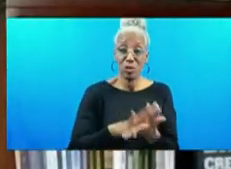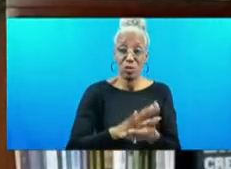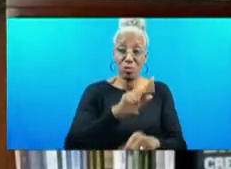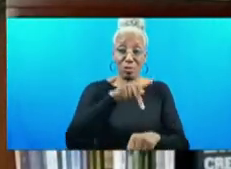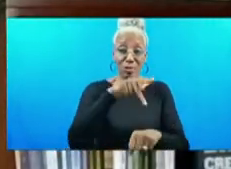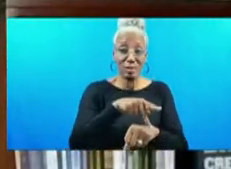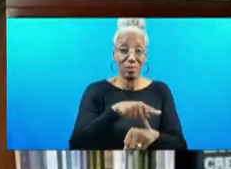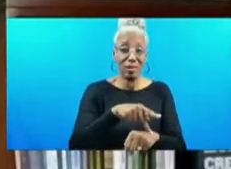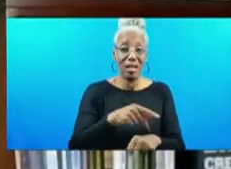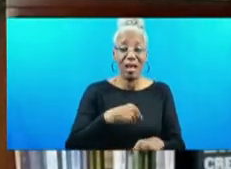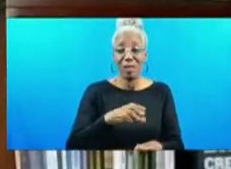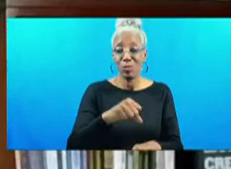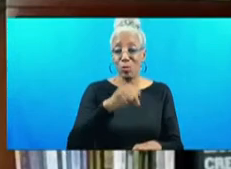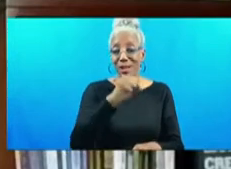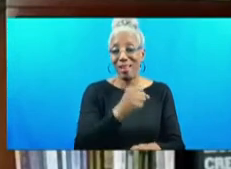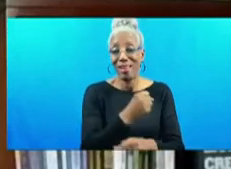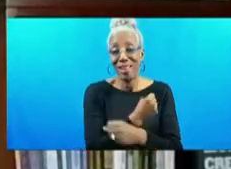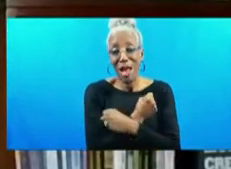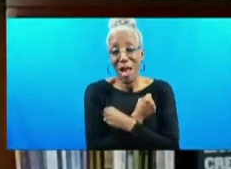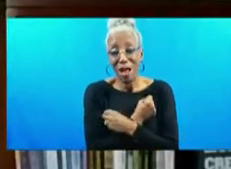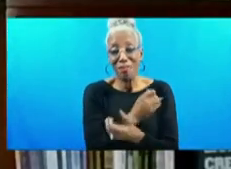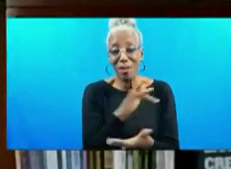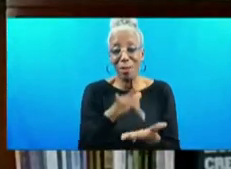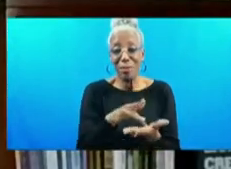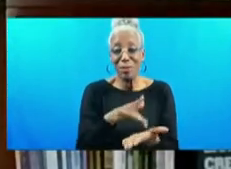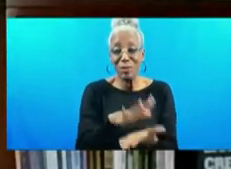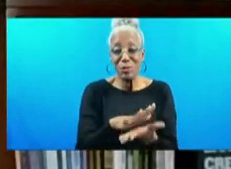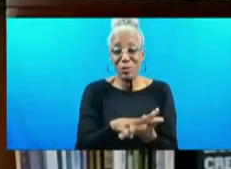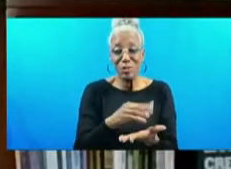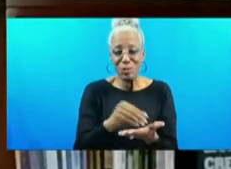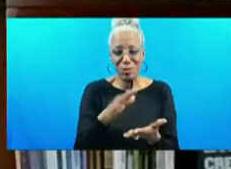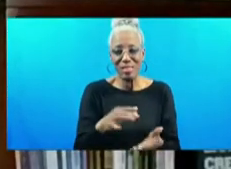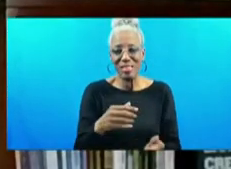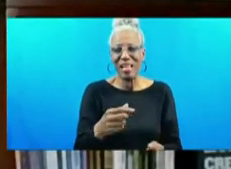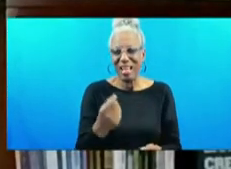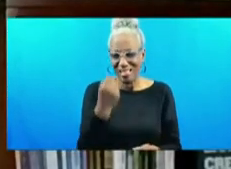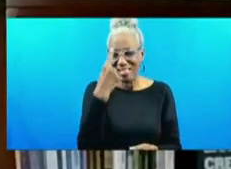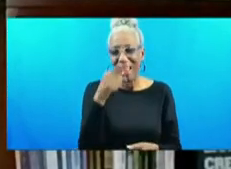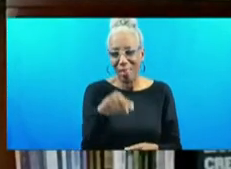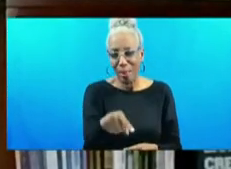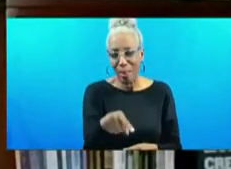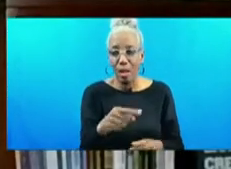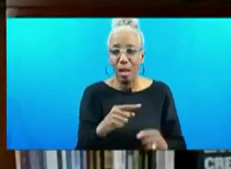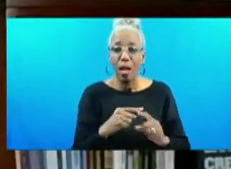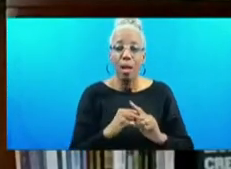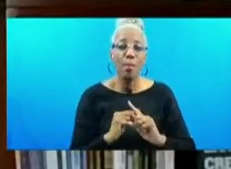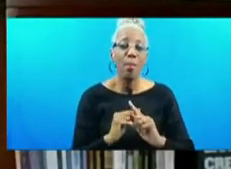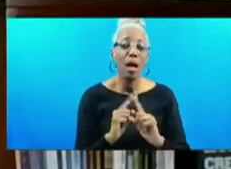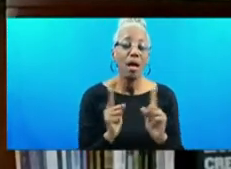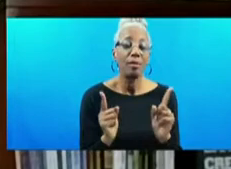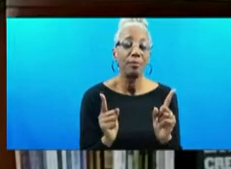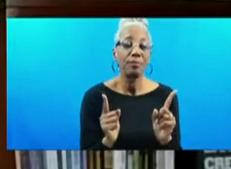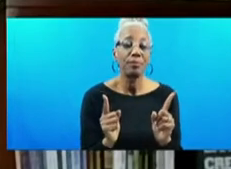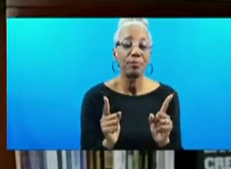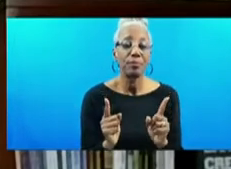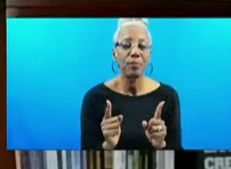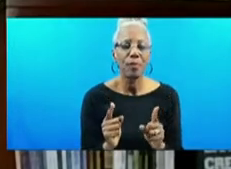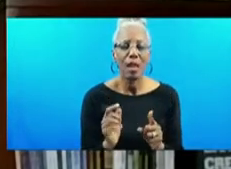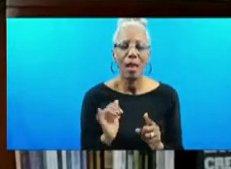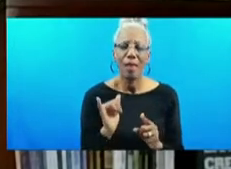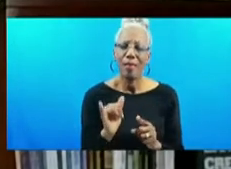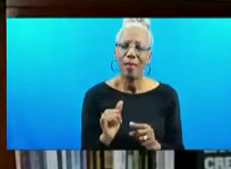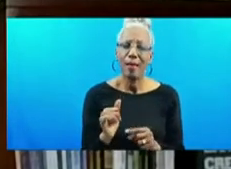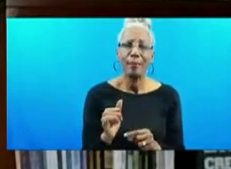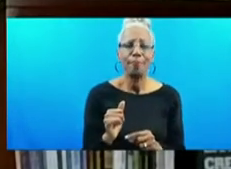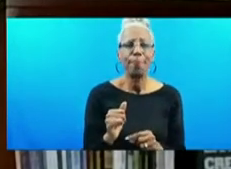because I actually get them. But it does speak to why, like, that encouragement, that peer